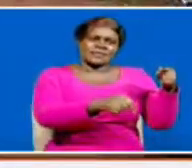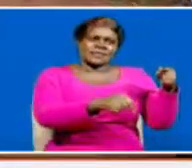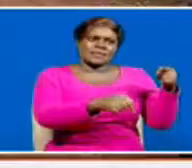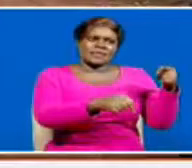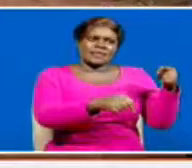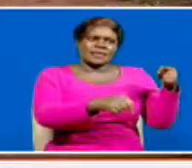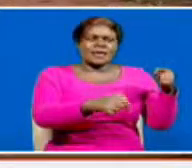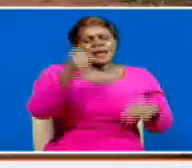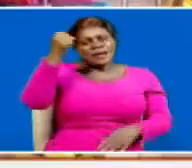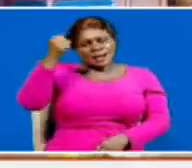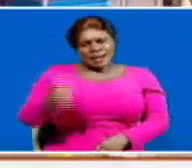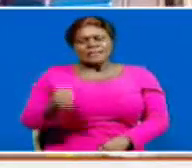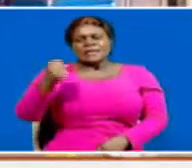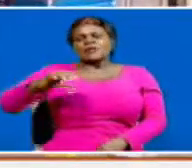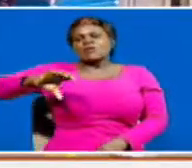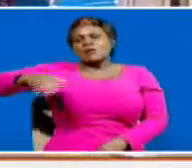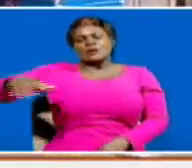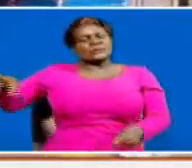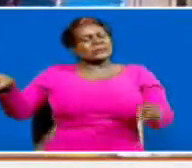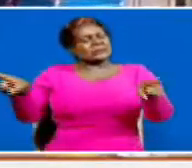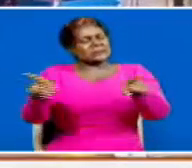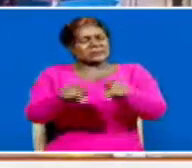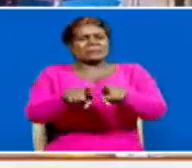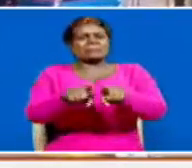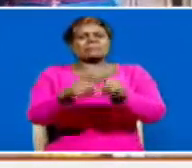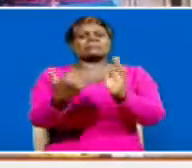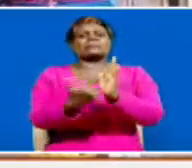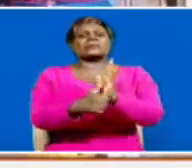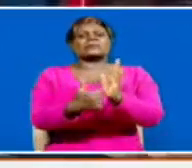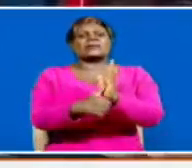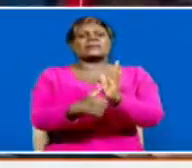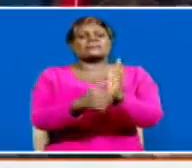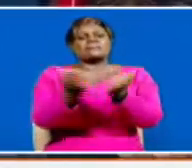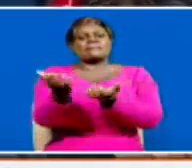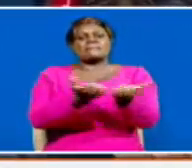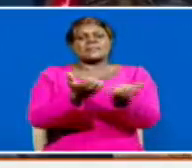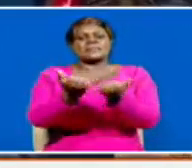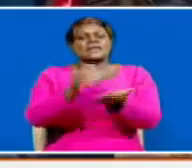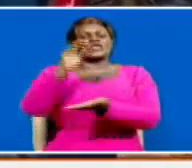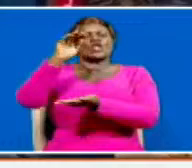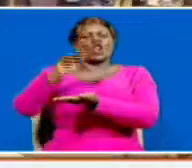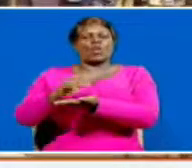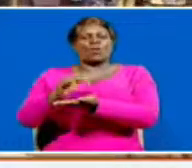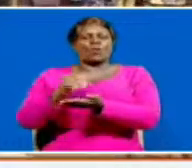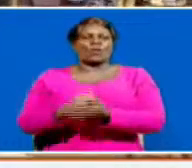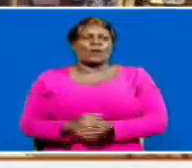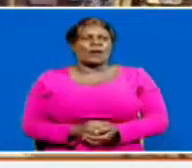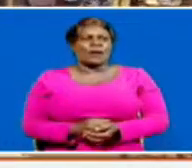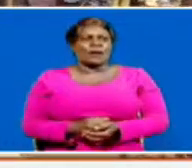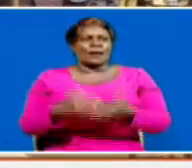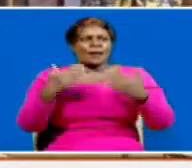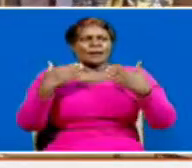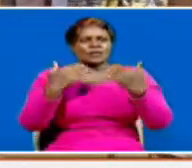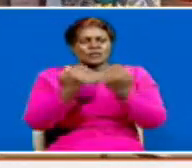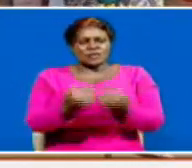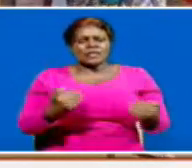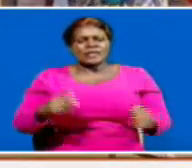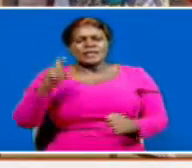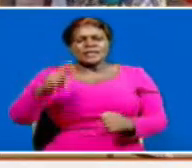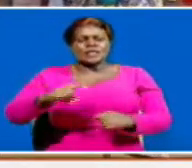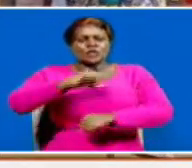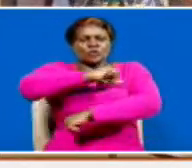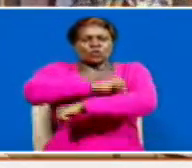Traders in Kajiado County also had their fair share of dwindling sales during this period. Watu wanaita, watoto wanaitaji school